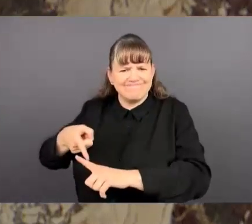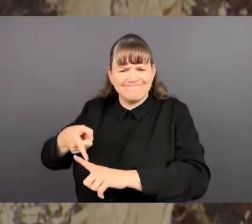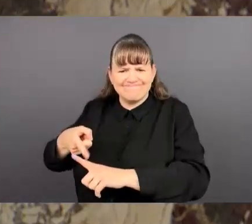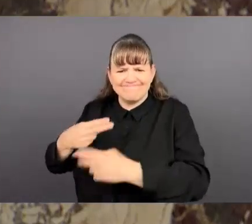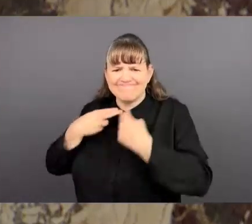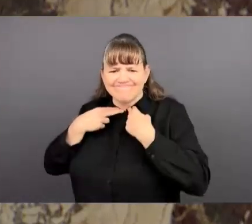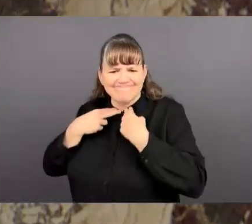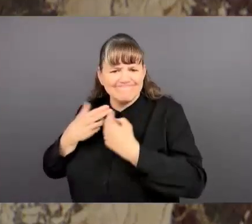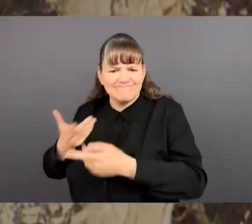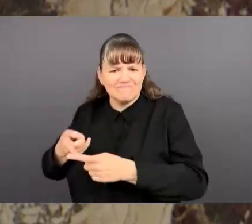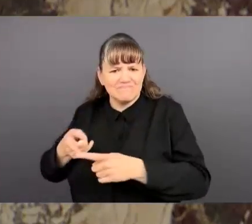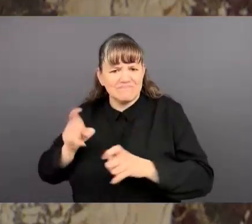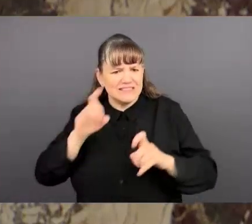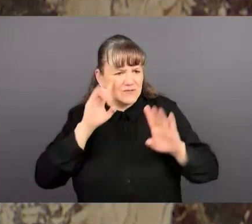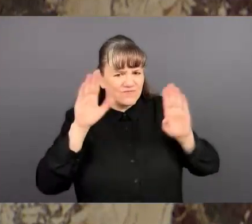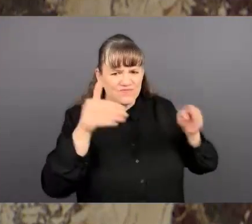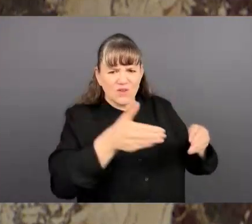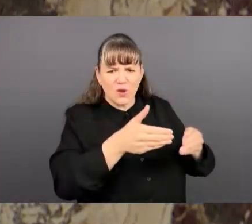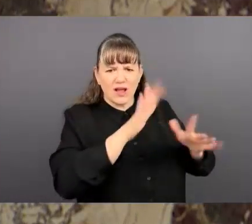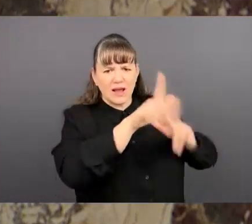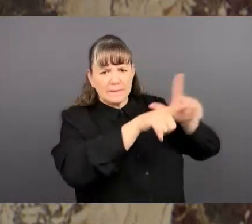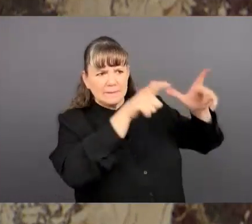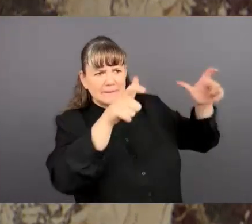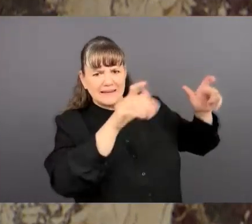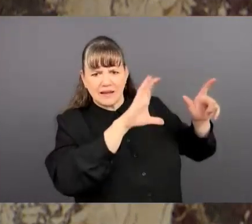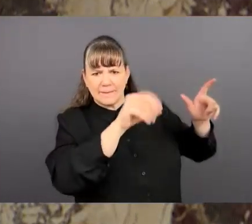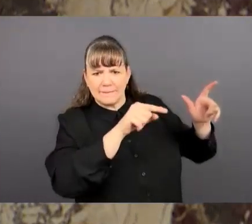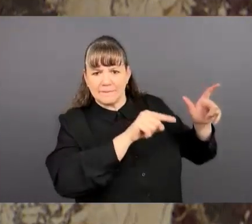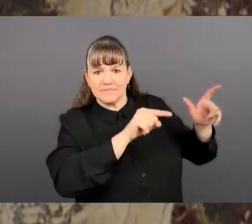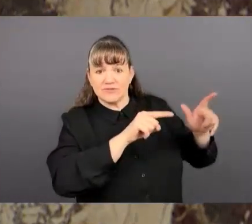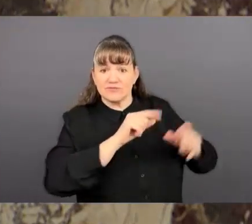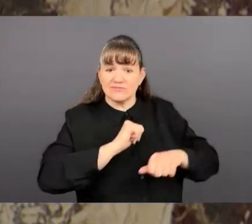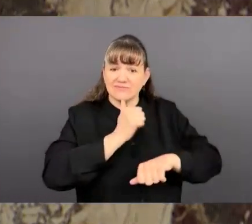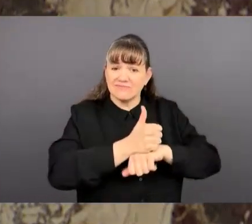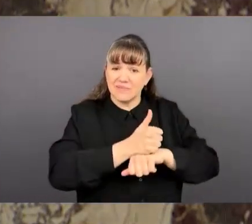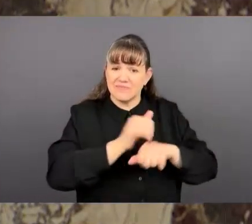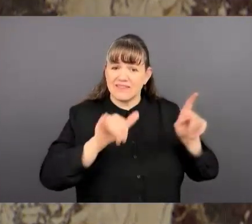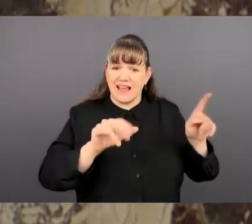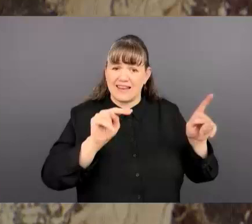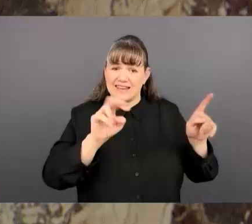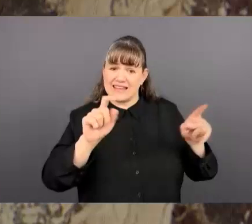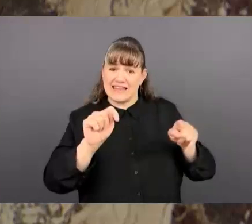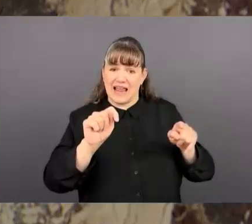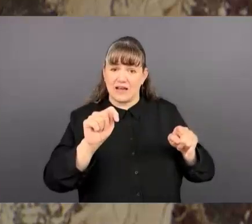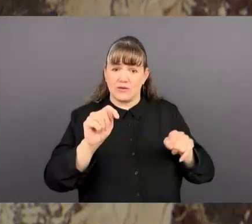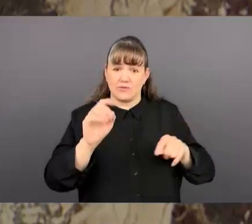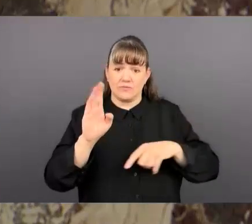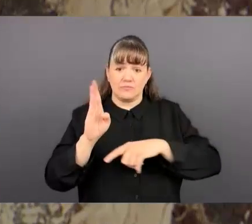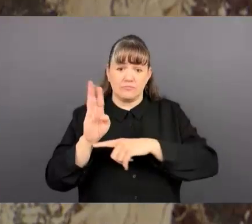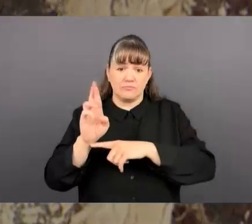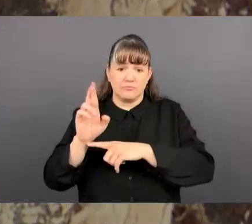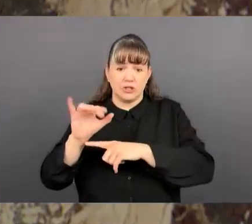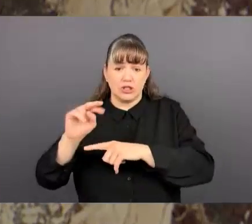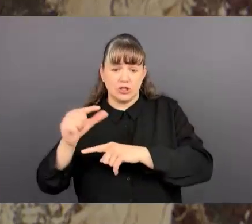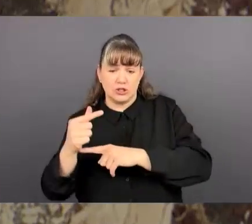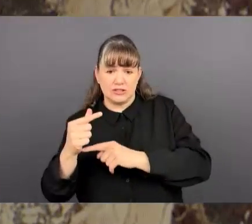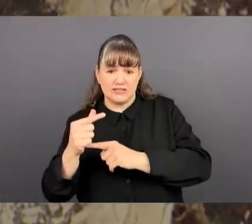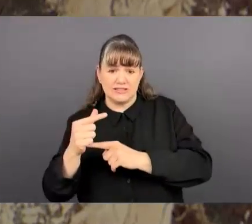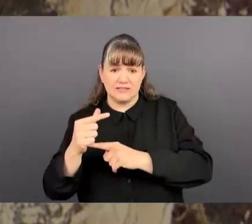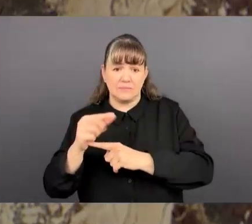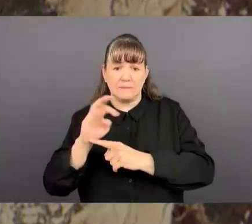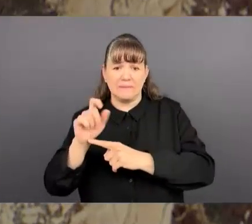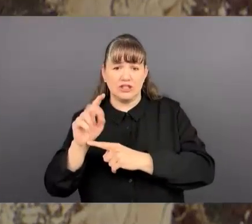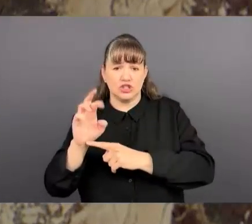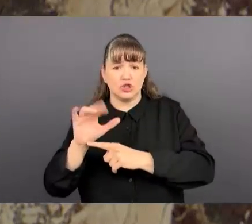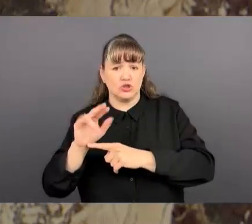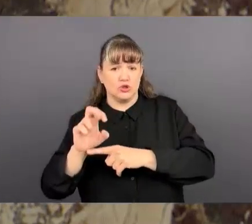metering would remove any benefit to individuals and communities, ultimately weakening BC's energy security. The question again to the Minister of Energy, can the Minister ensure